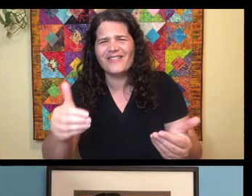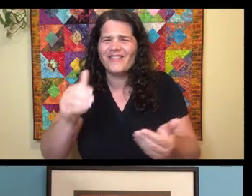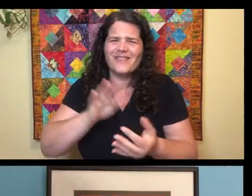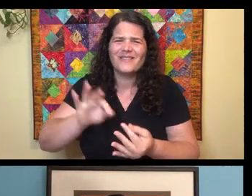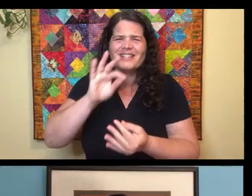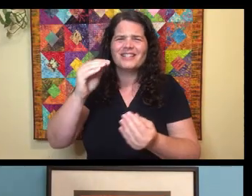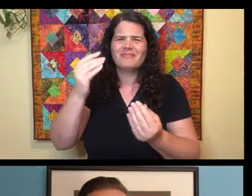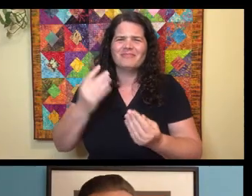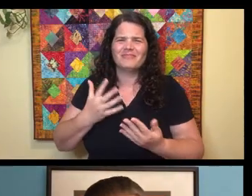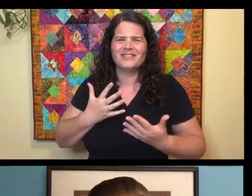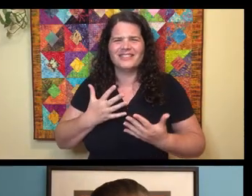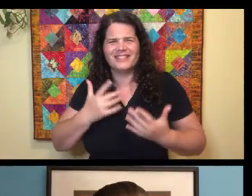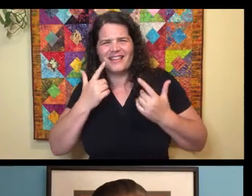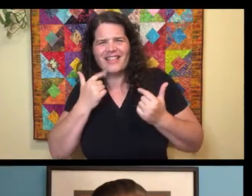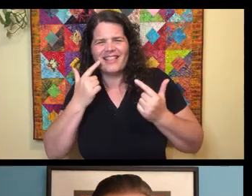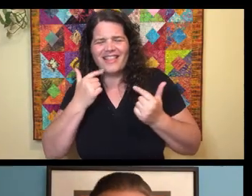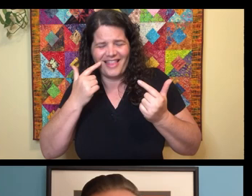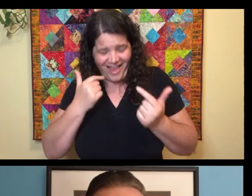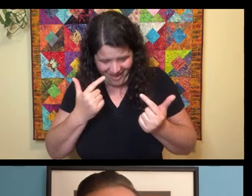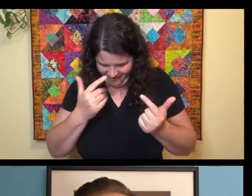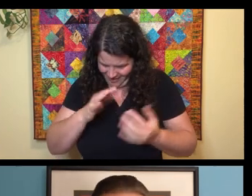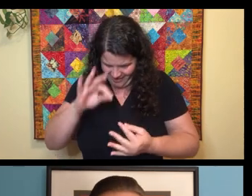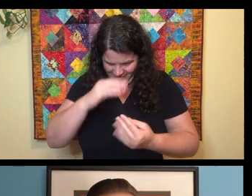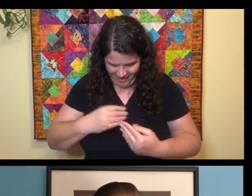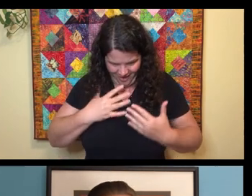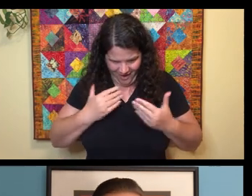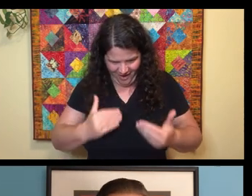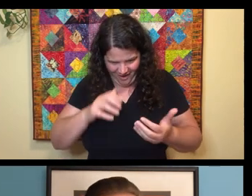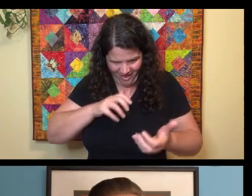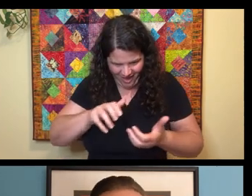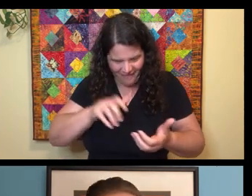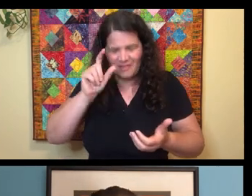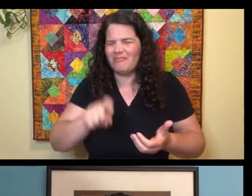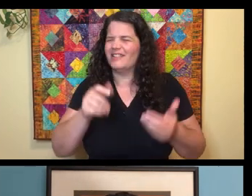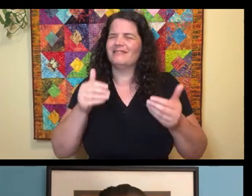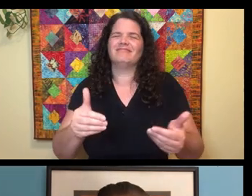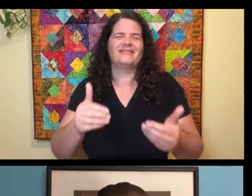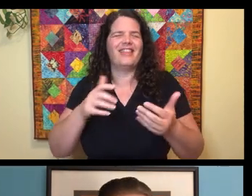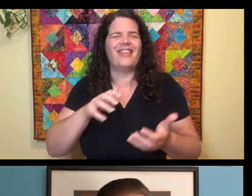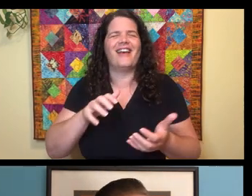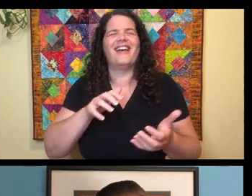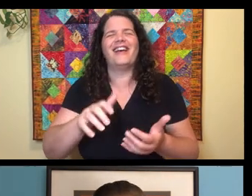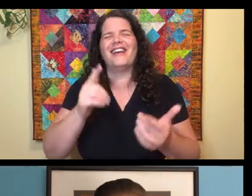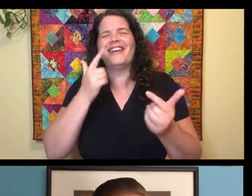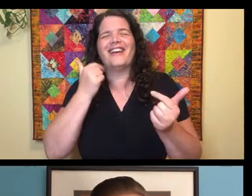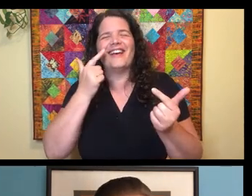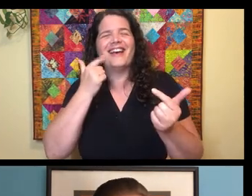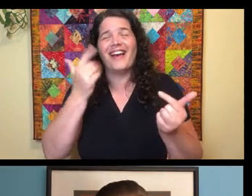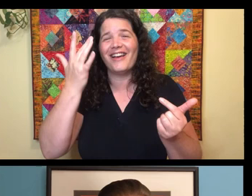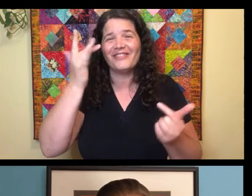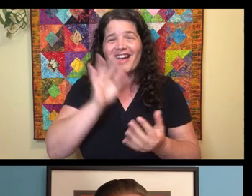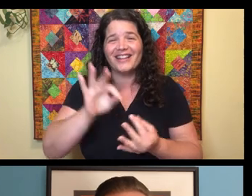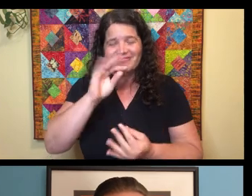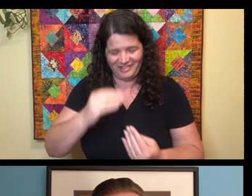says laugh. When the Spirit says laugh, you gotta laugh, oh Lord. You gotta laugh when the Spirit says